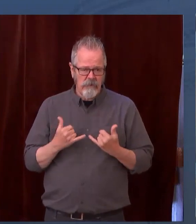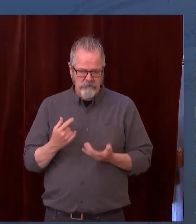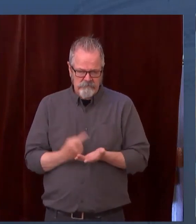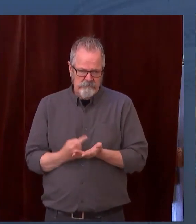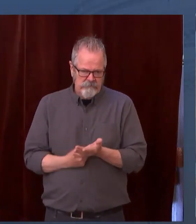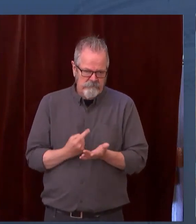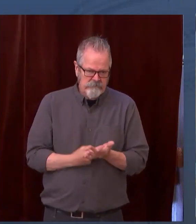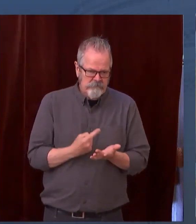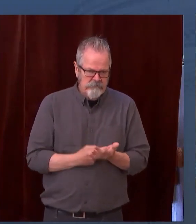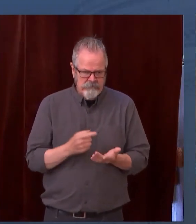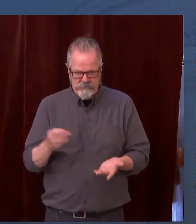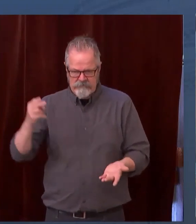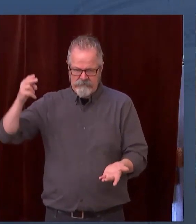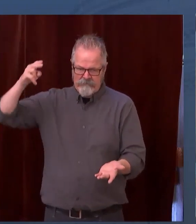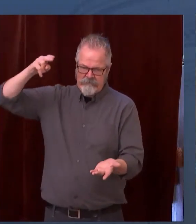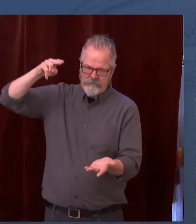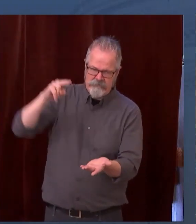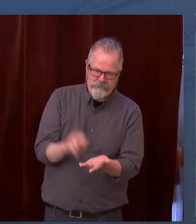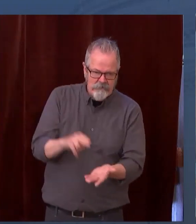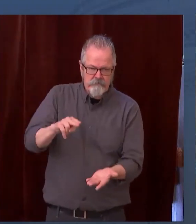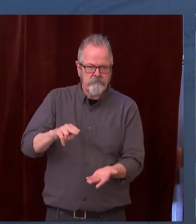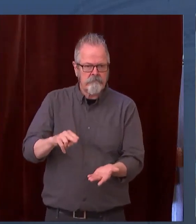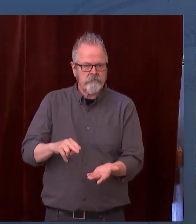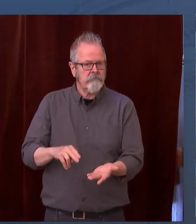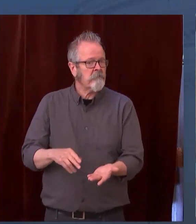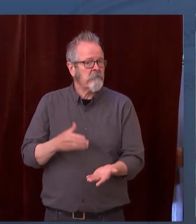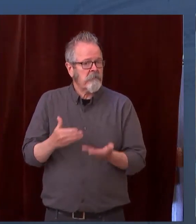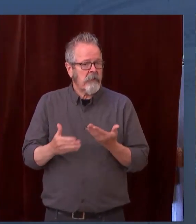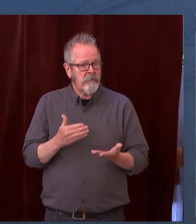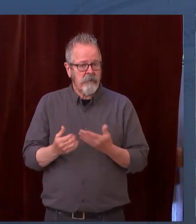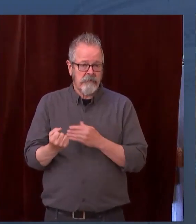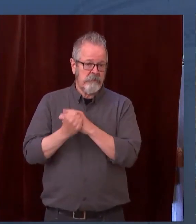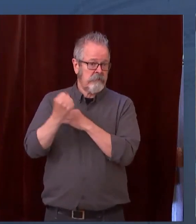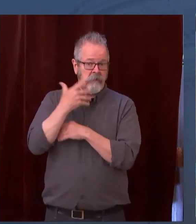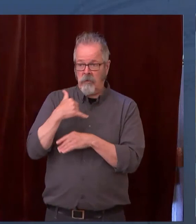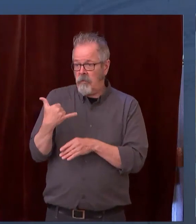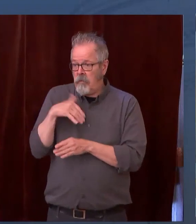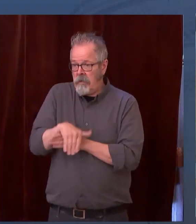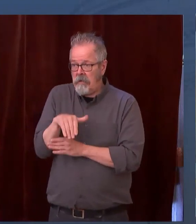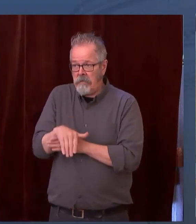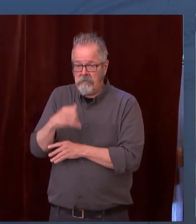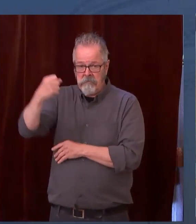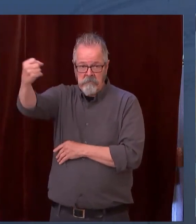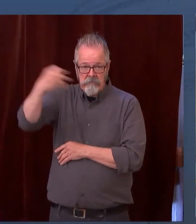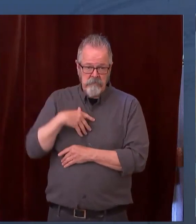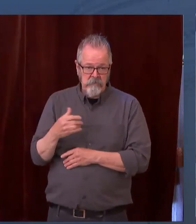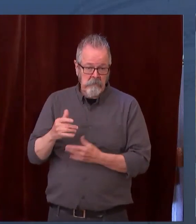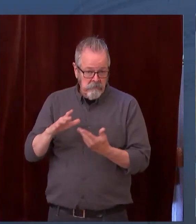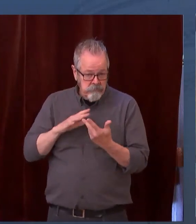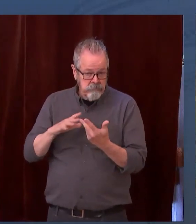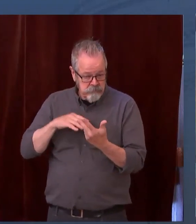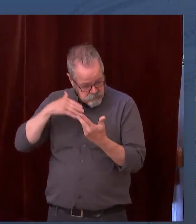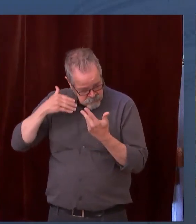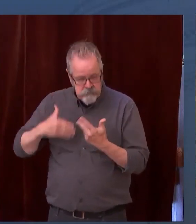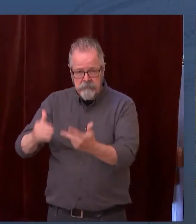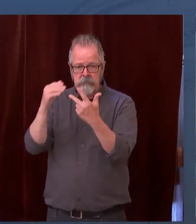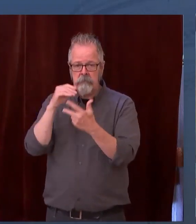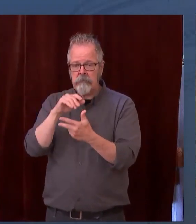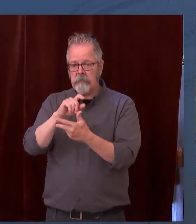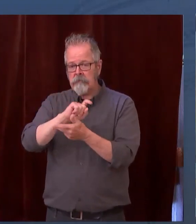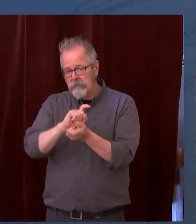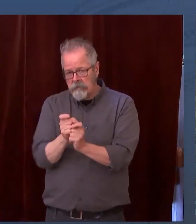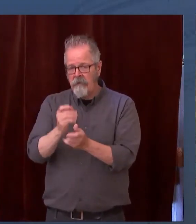receiving that as early as this evening. And I suspect that Yakima isn't too far behind. But again, we